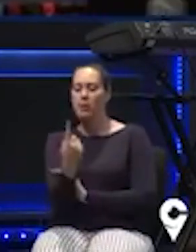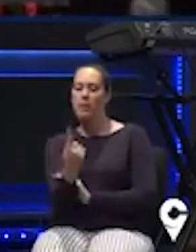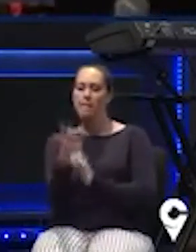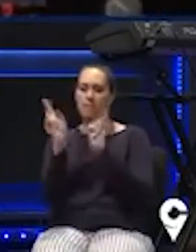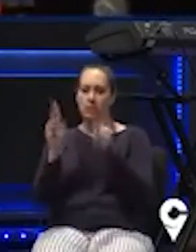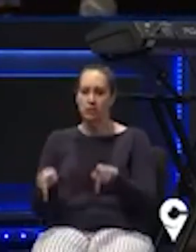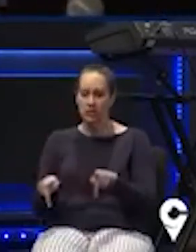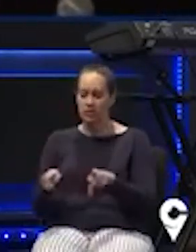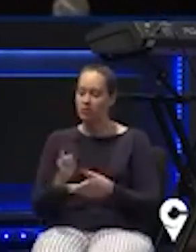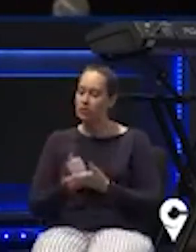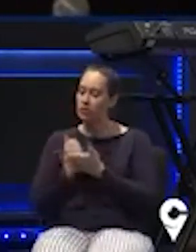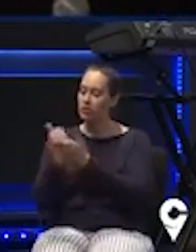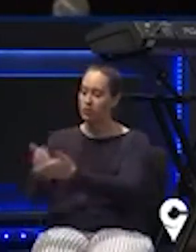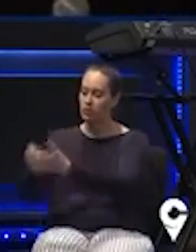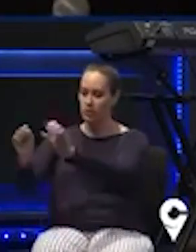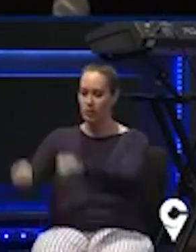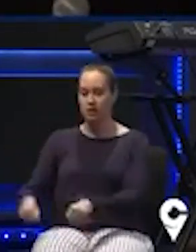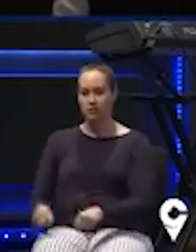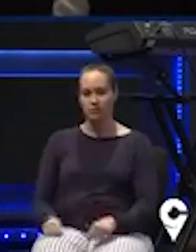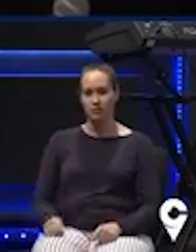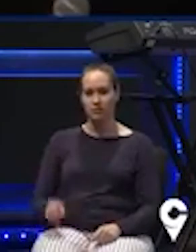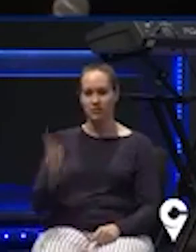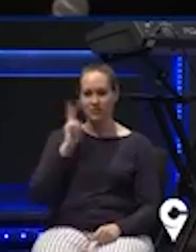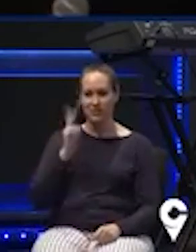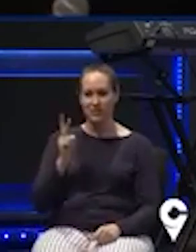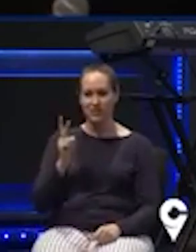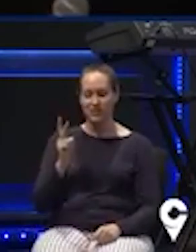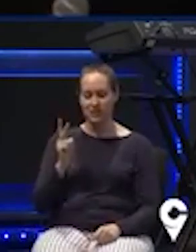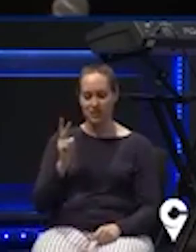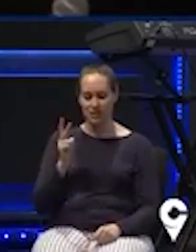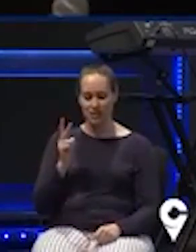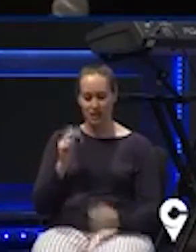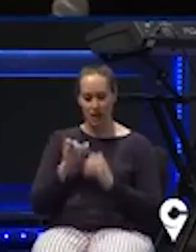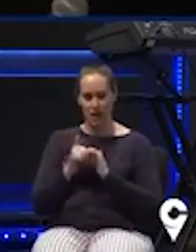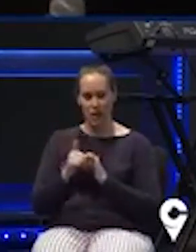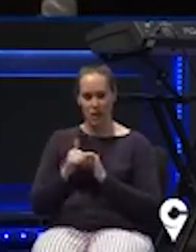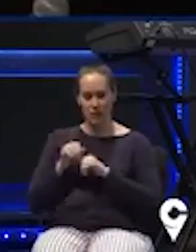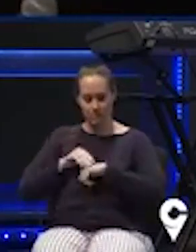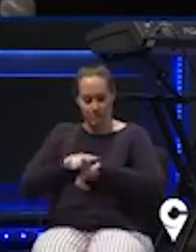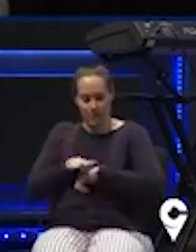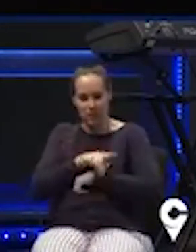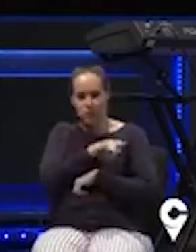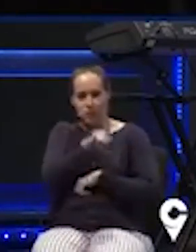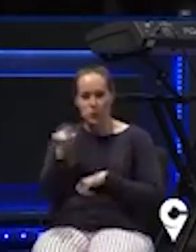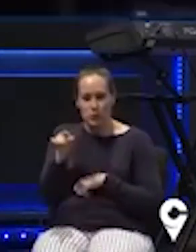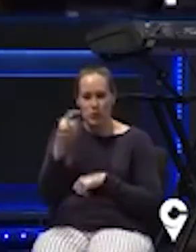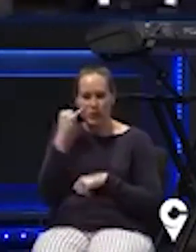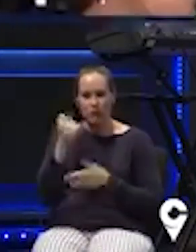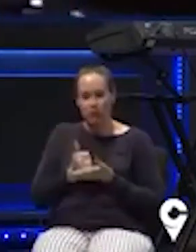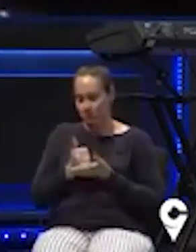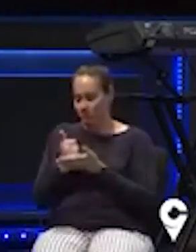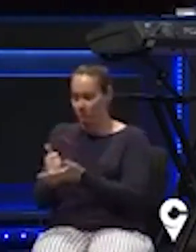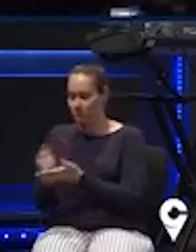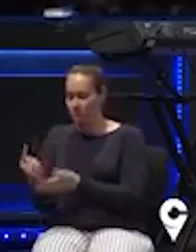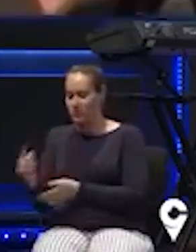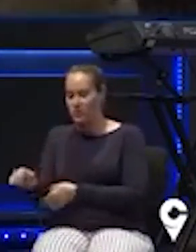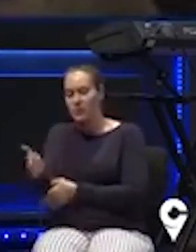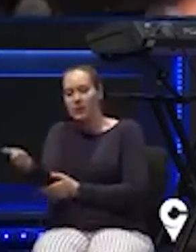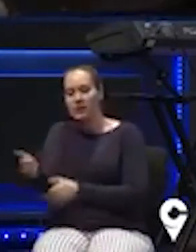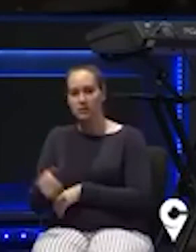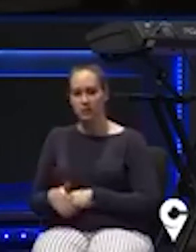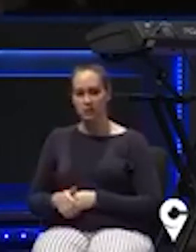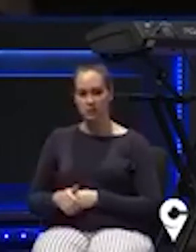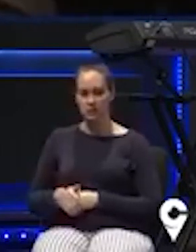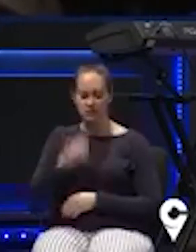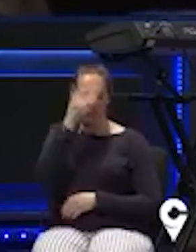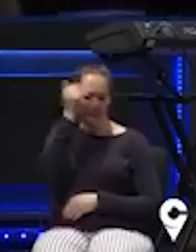help and see what it does to you when you help somebody else. Forget about your problem.